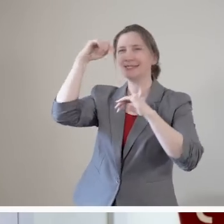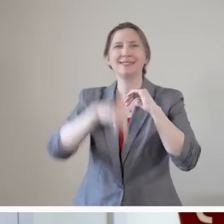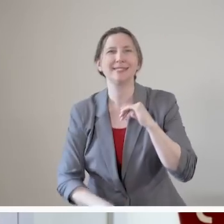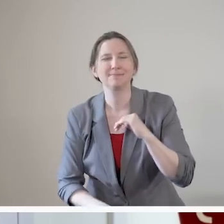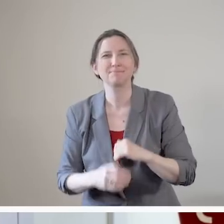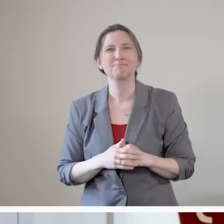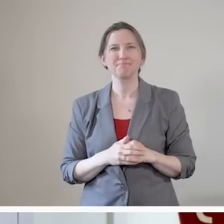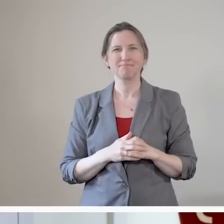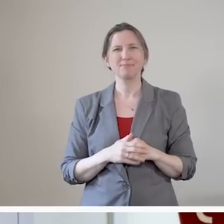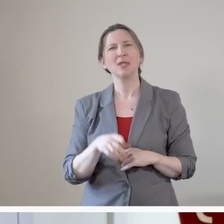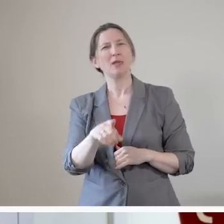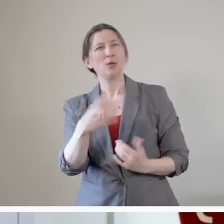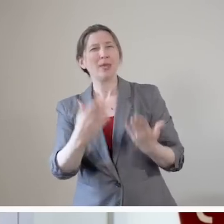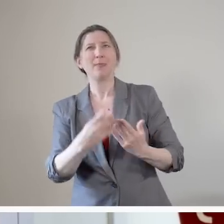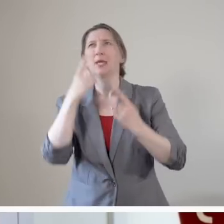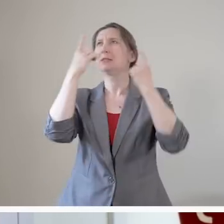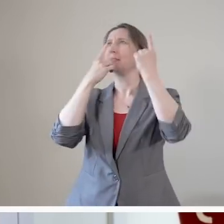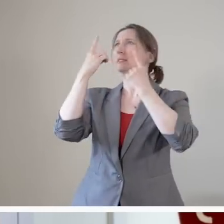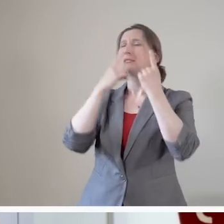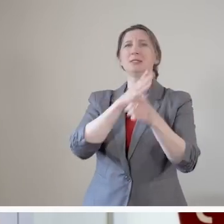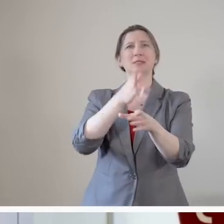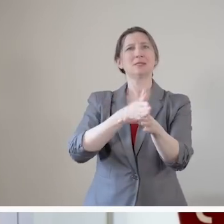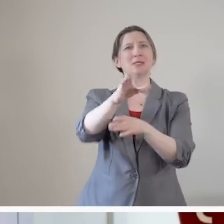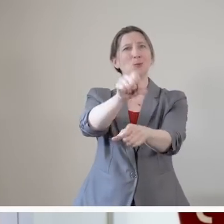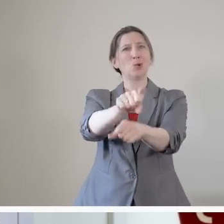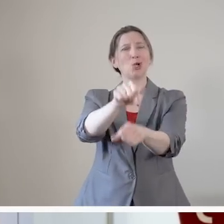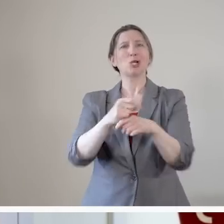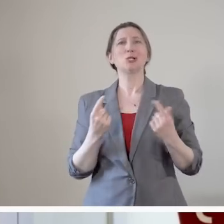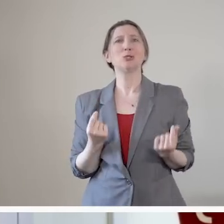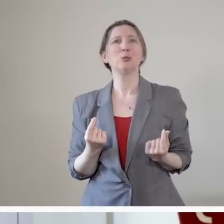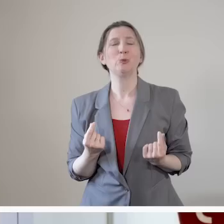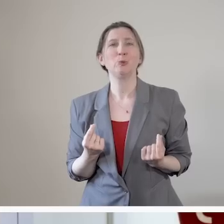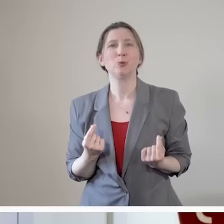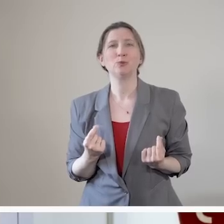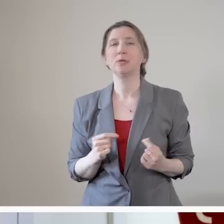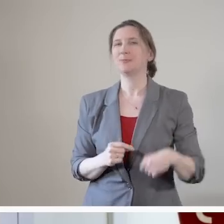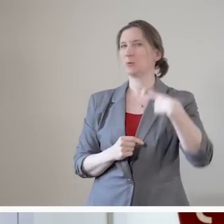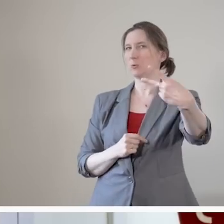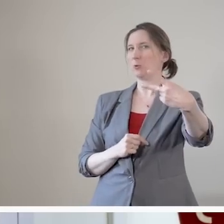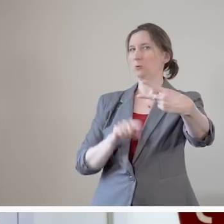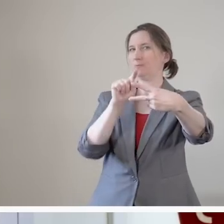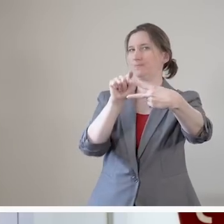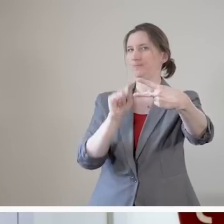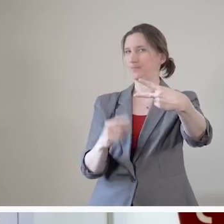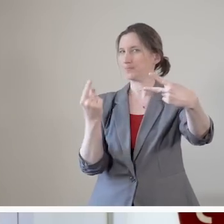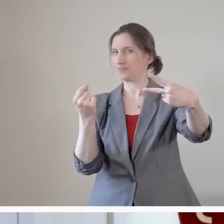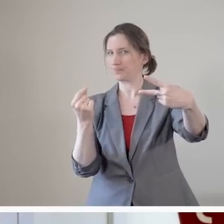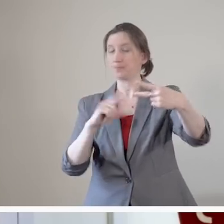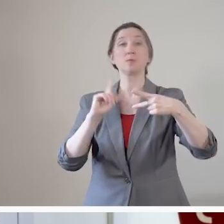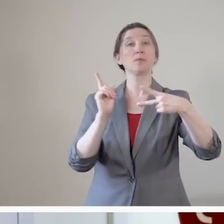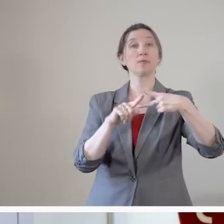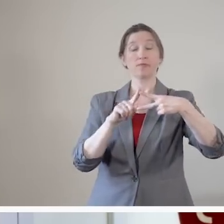through. I know you thought a lot about this, but here's what finding the right career is all about.